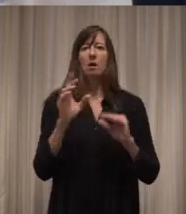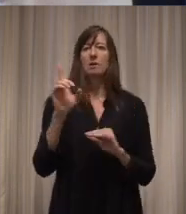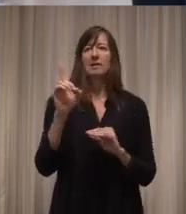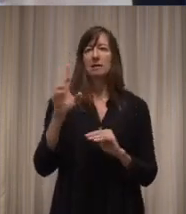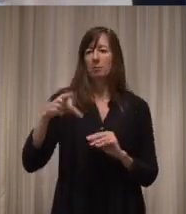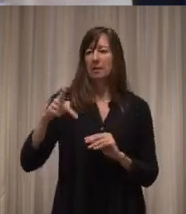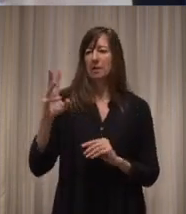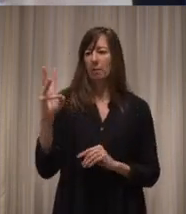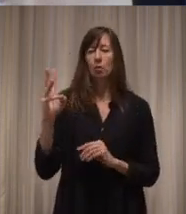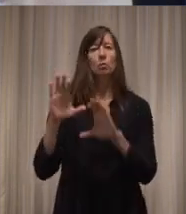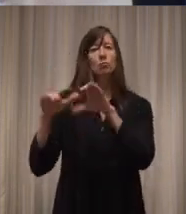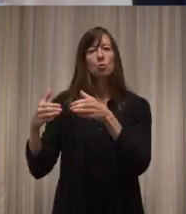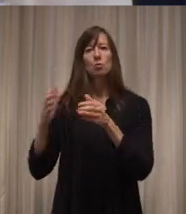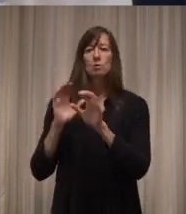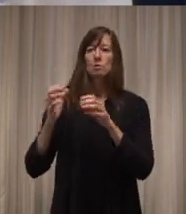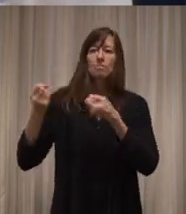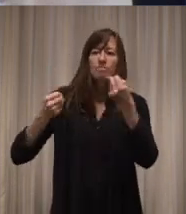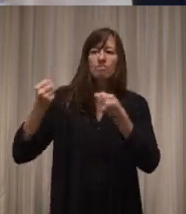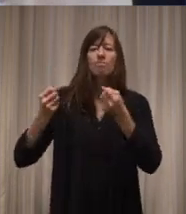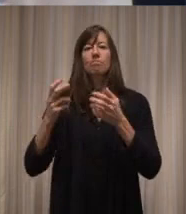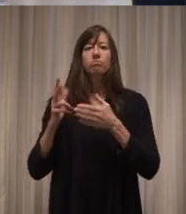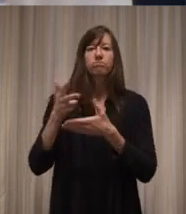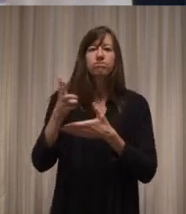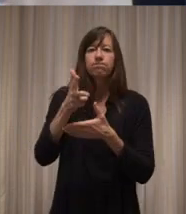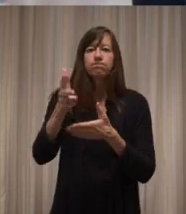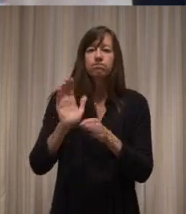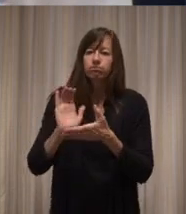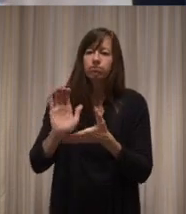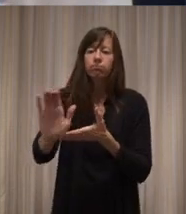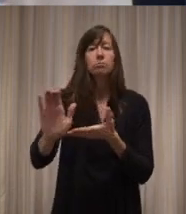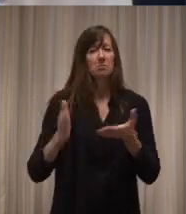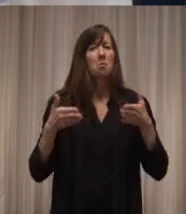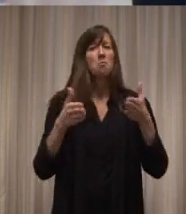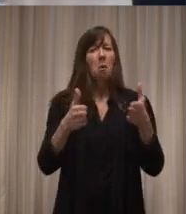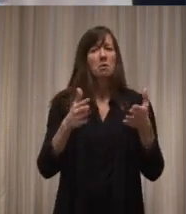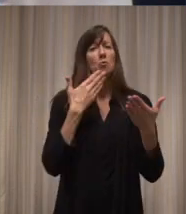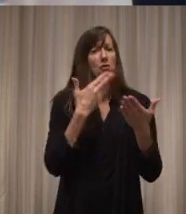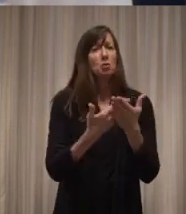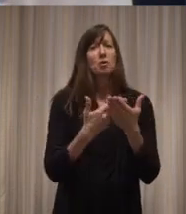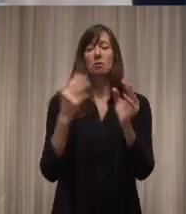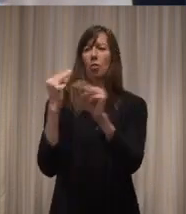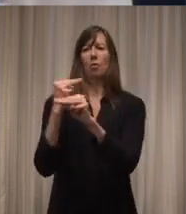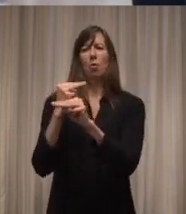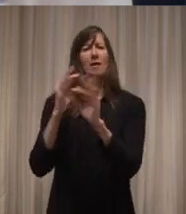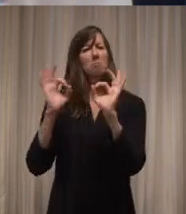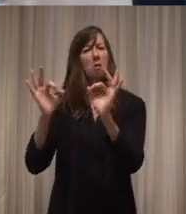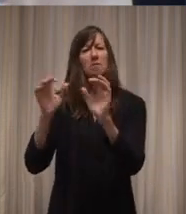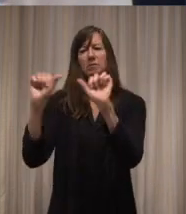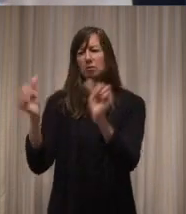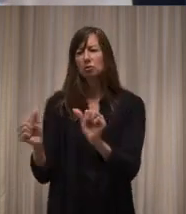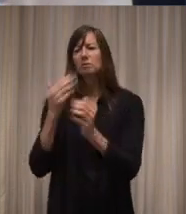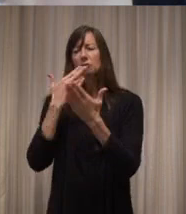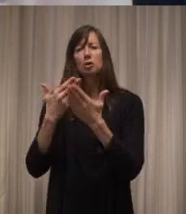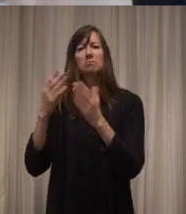trucks, plows, and crews across the county. Our roads are in pretty good shape. The thruway is in very good shape. Most major roads now are